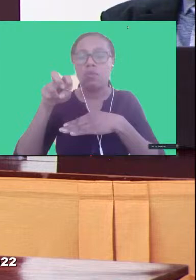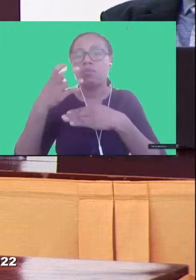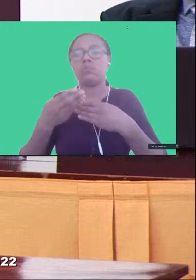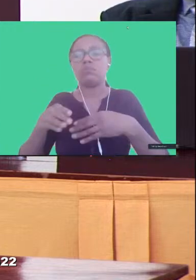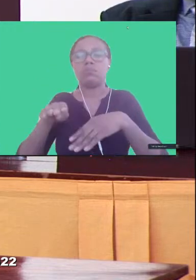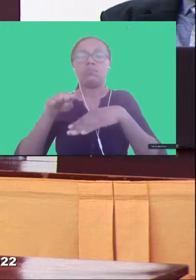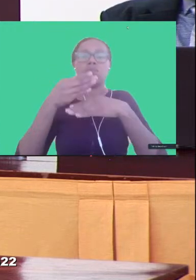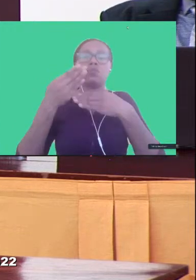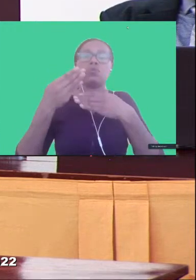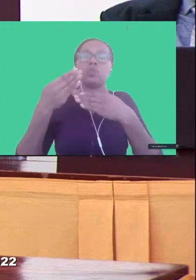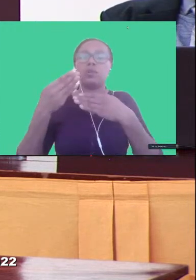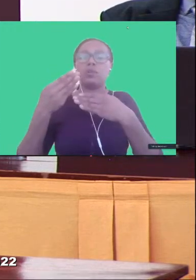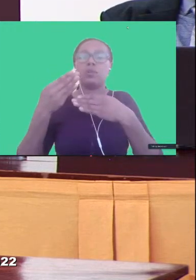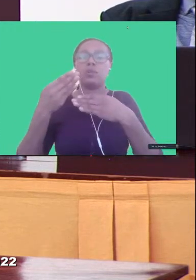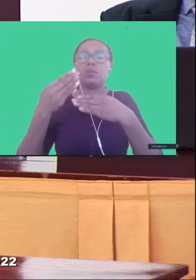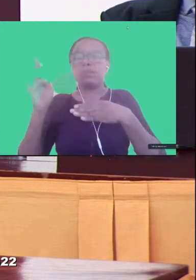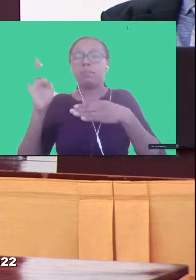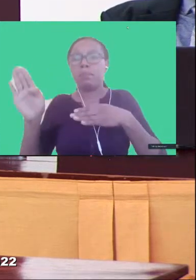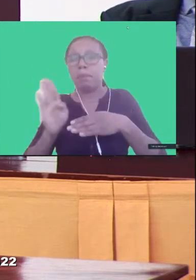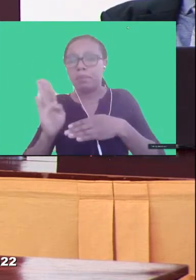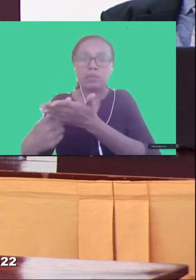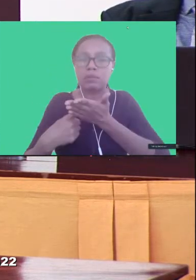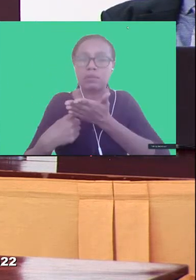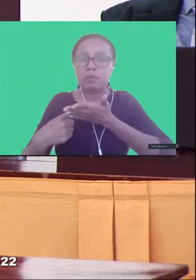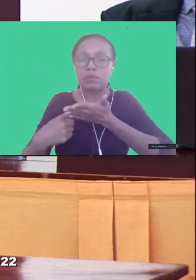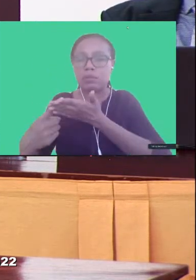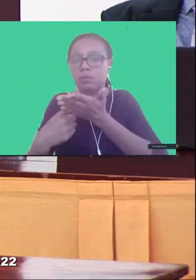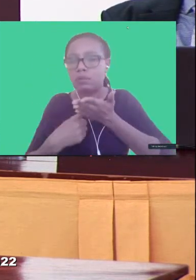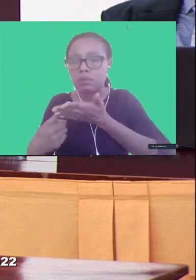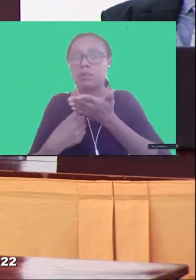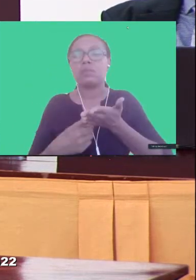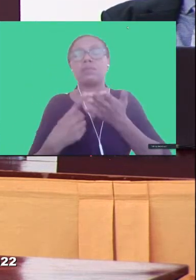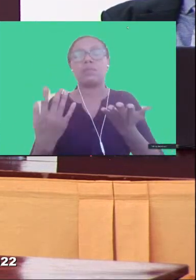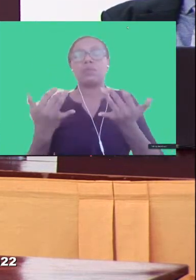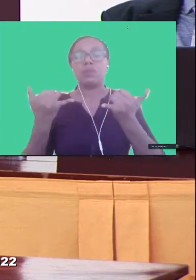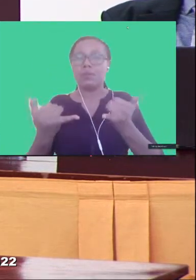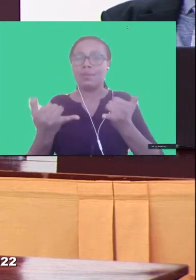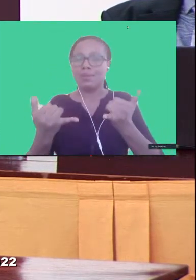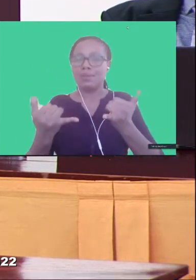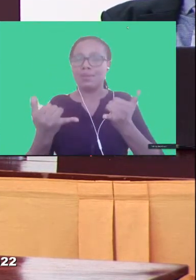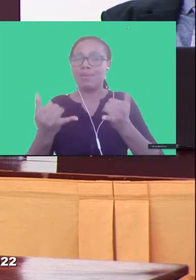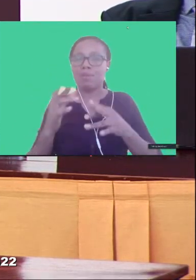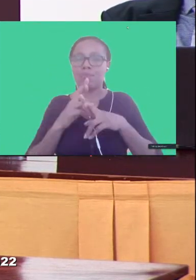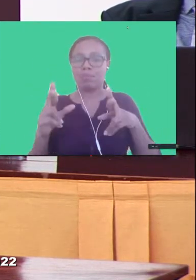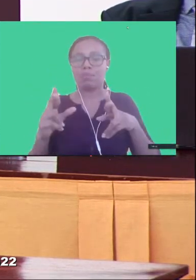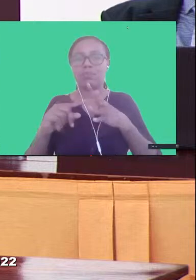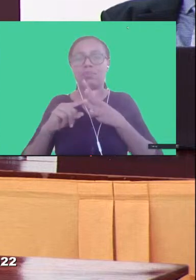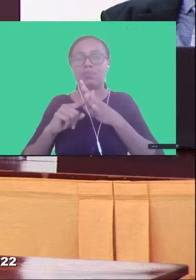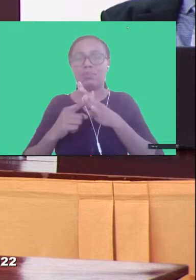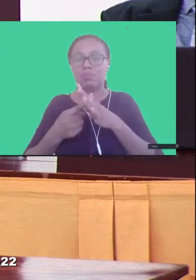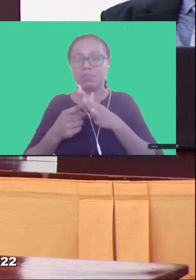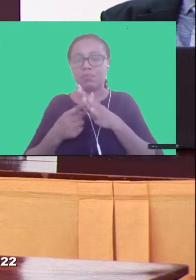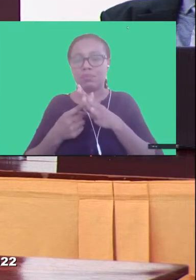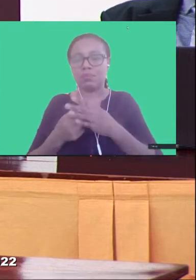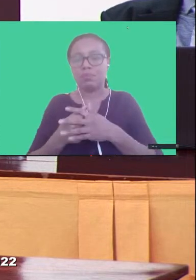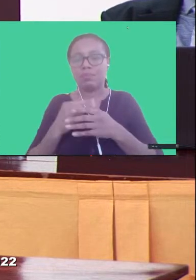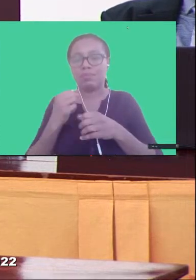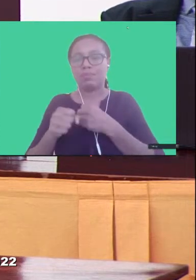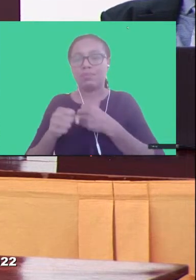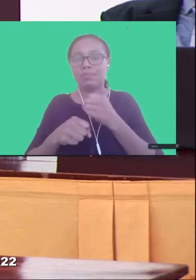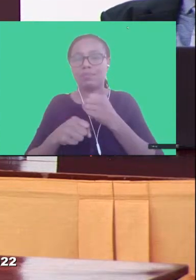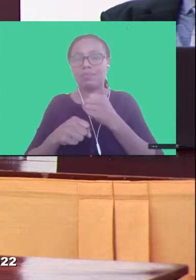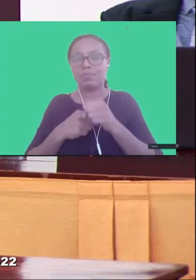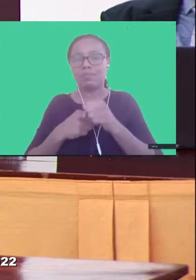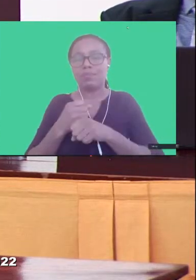commence its offshore exploration work in 2021. Over the last year, while we were on pause due to COVID, we